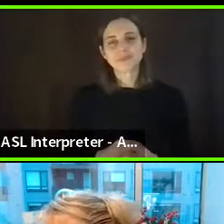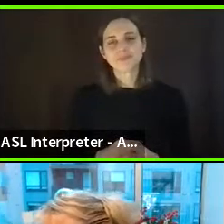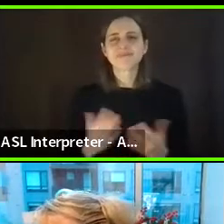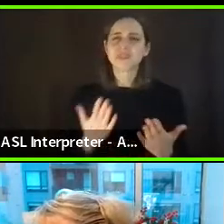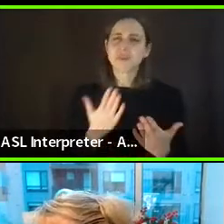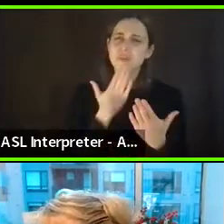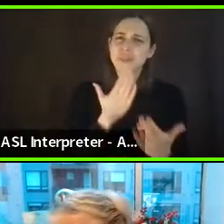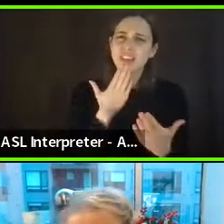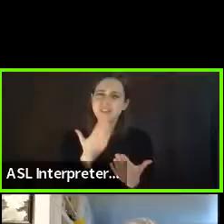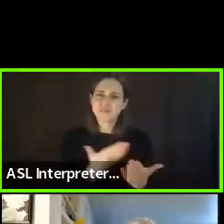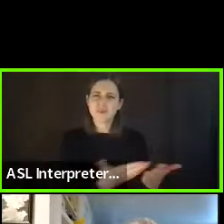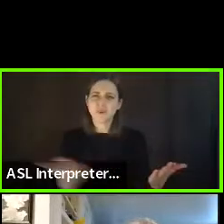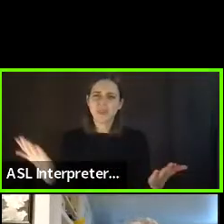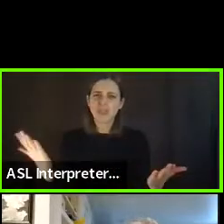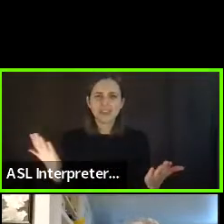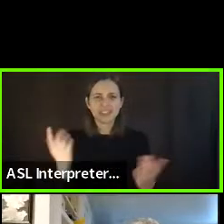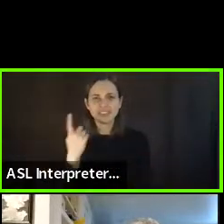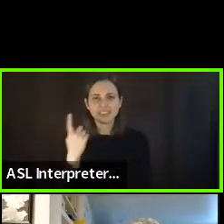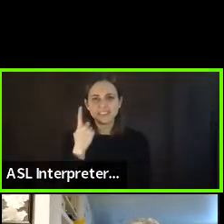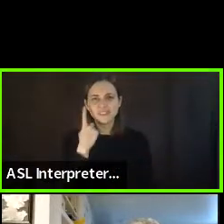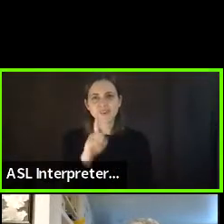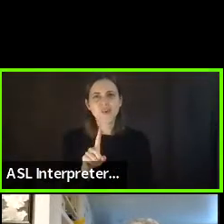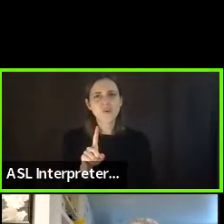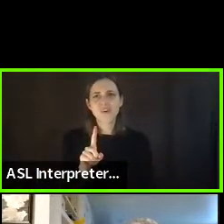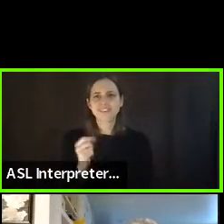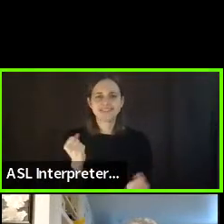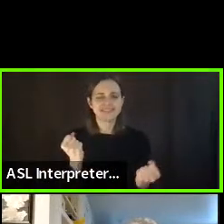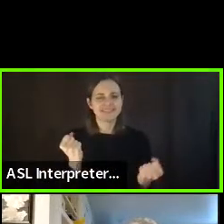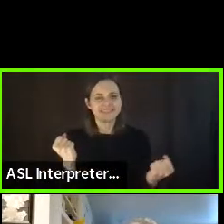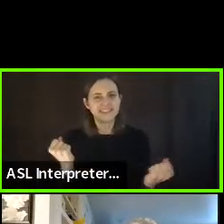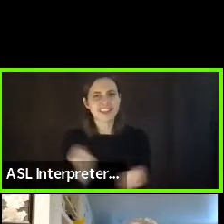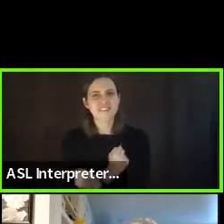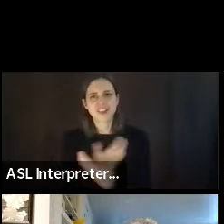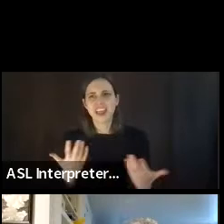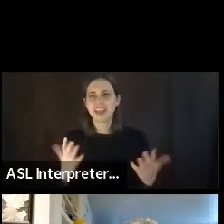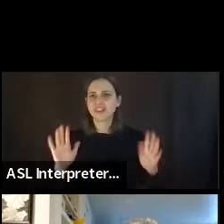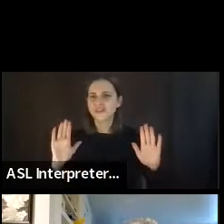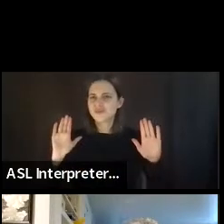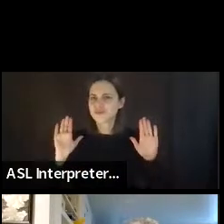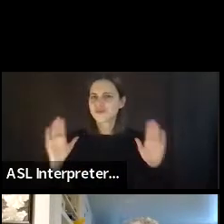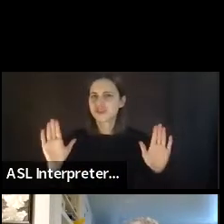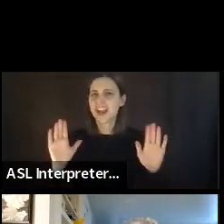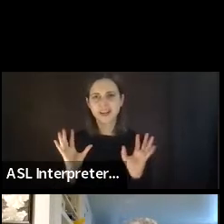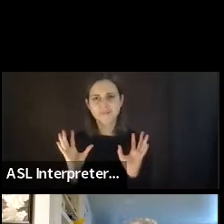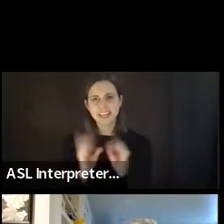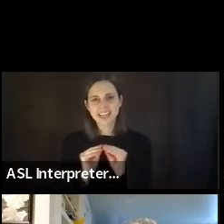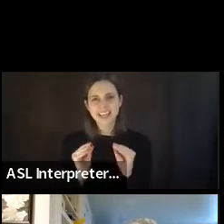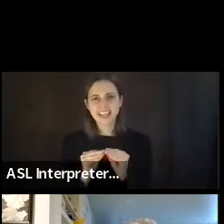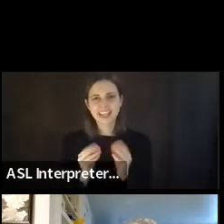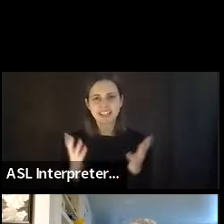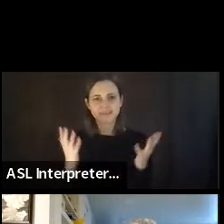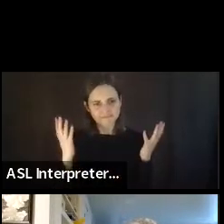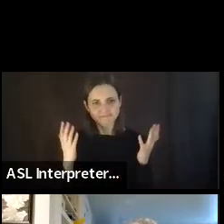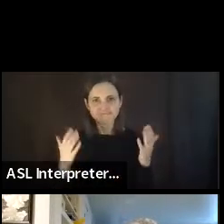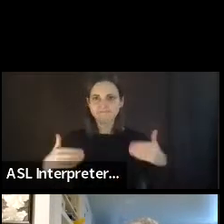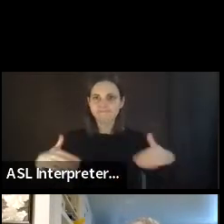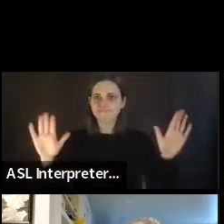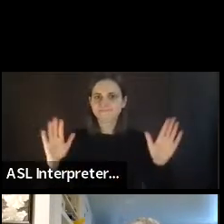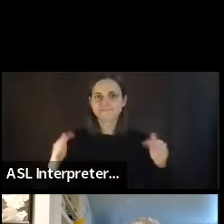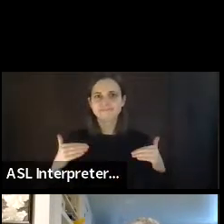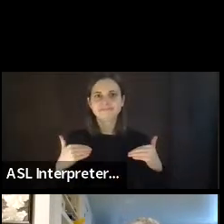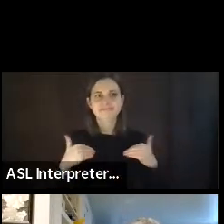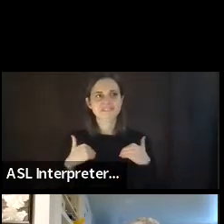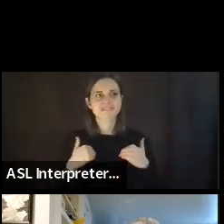you all for everything. Great meeting. So I'll go out and have a strong